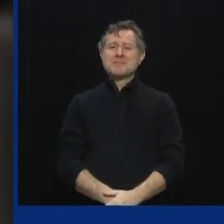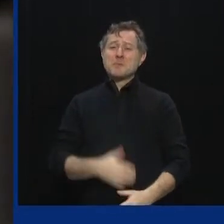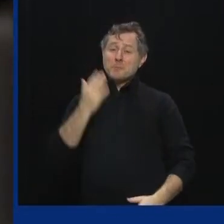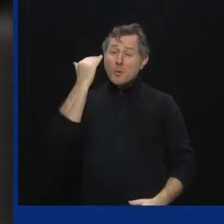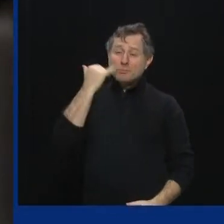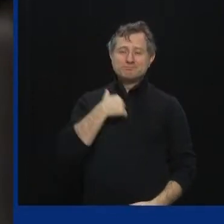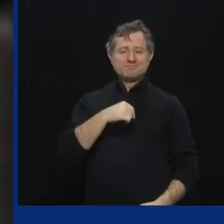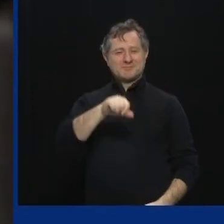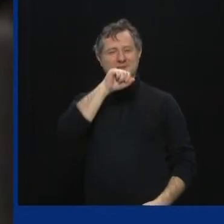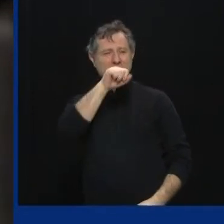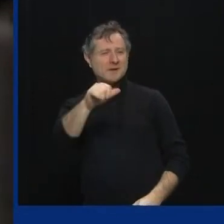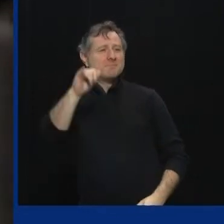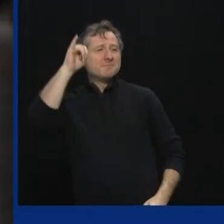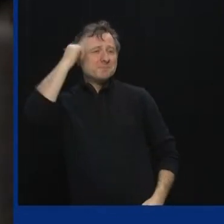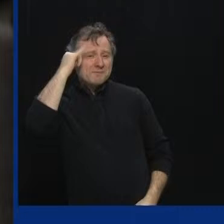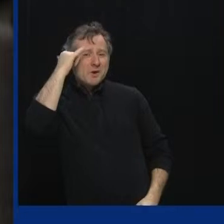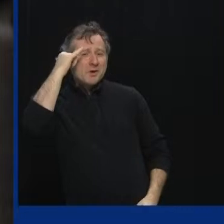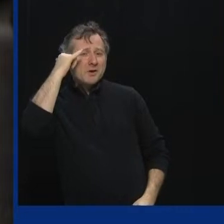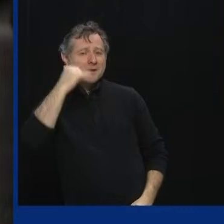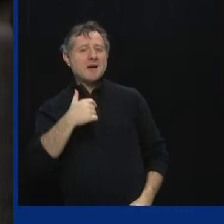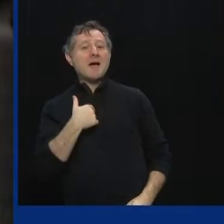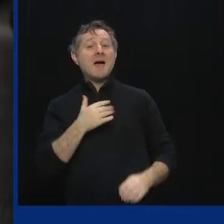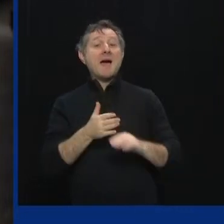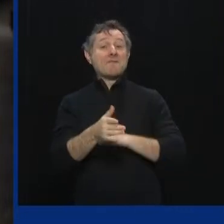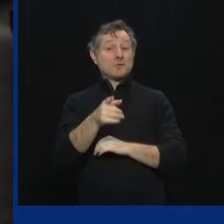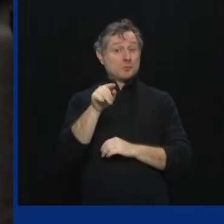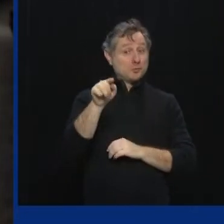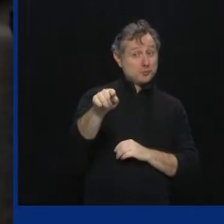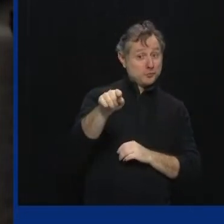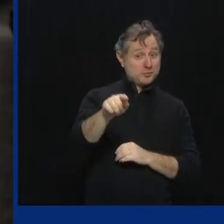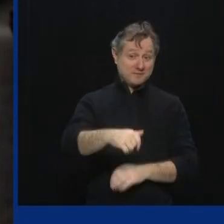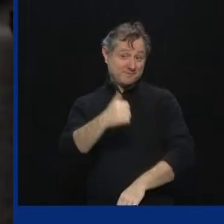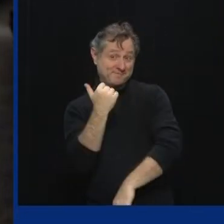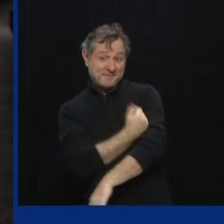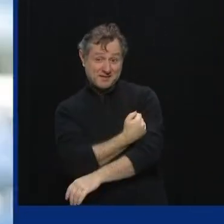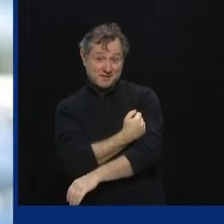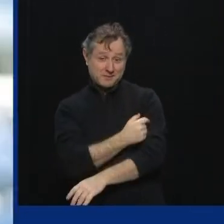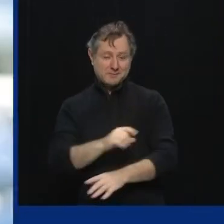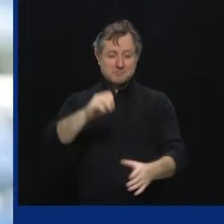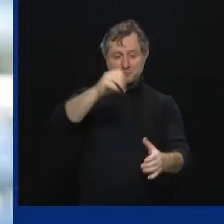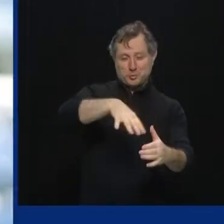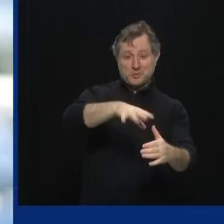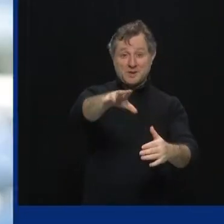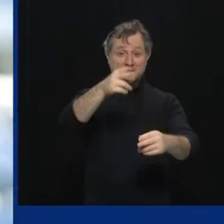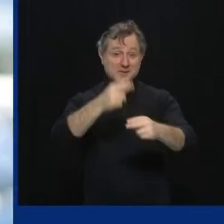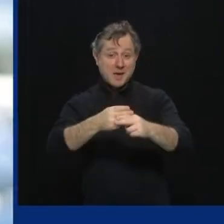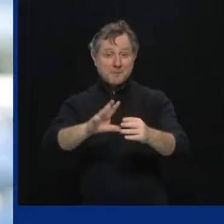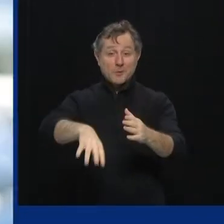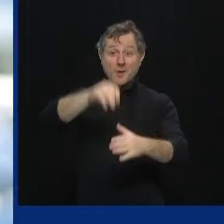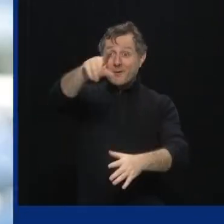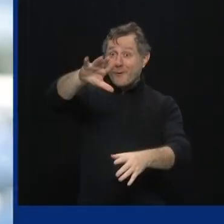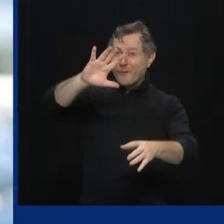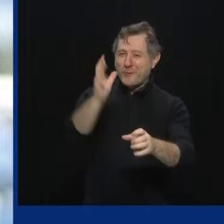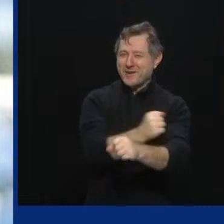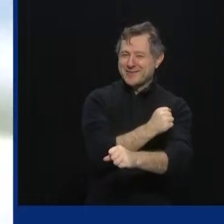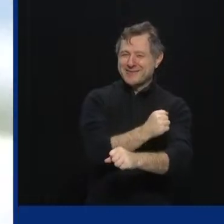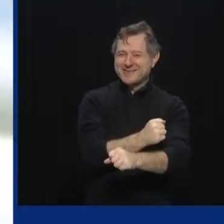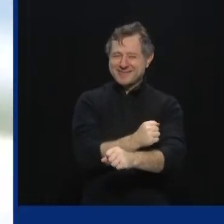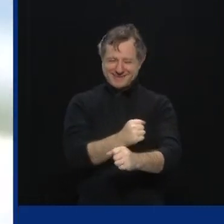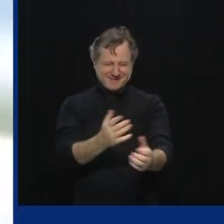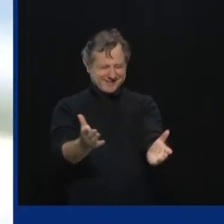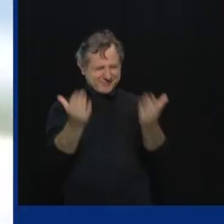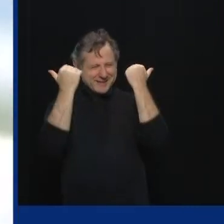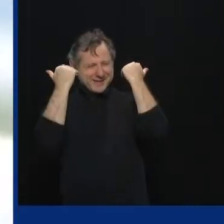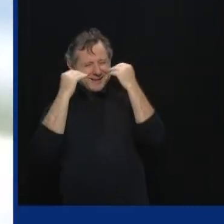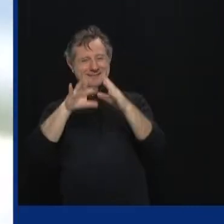Mafia, once you're vaccinated, you can enter our drawing to win big. So let's sack COVID. Take your shot.